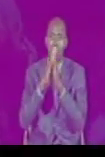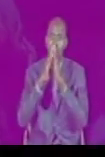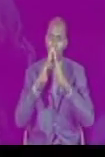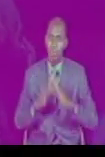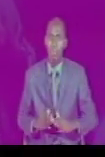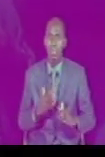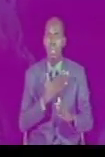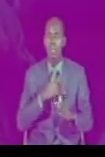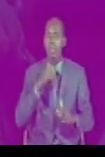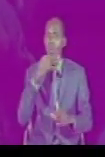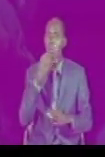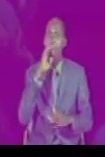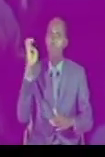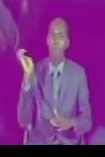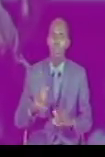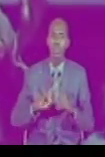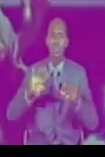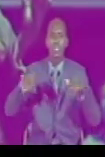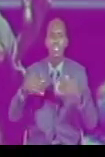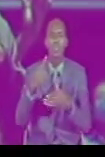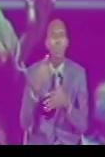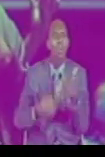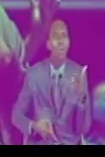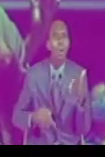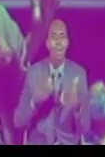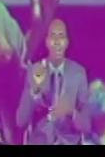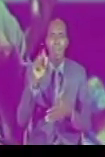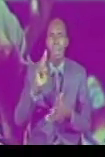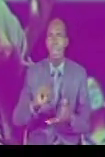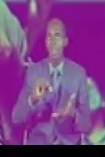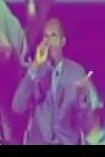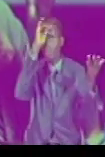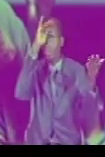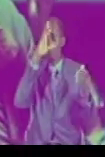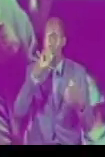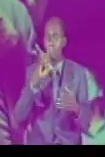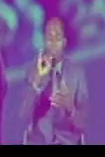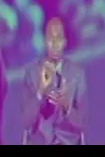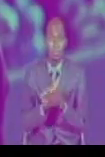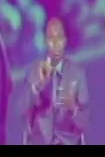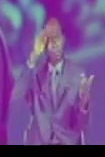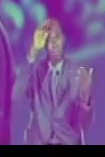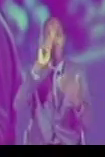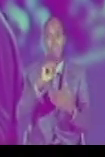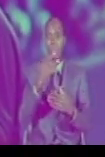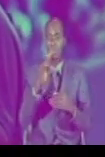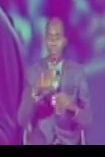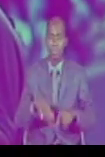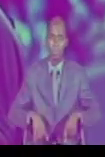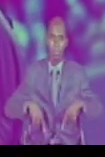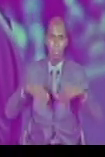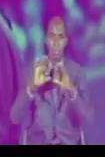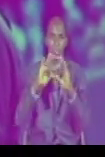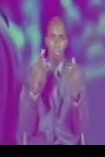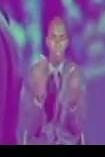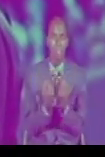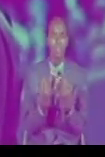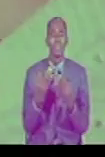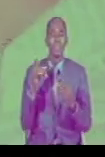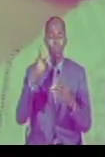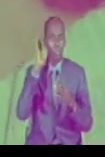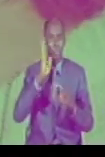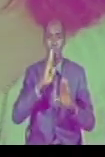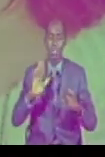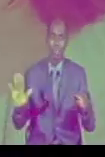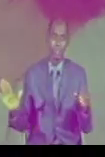what? An expected end. That expectation of your heart, of your life, of your family will be fulfilled in